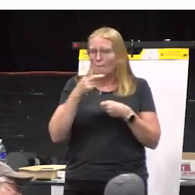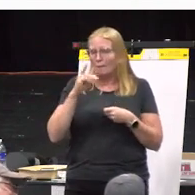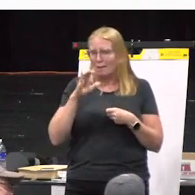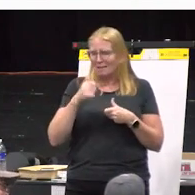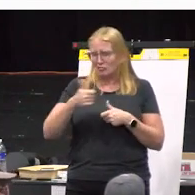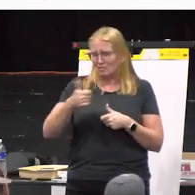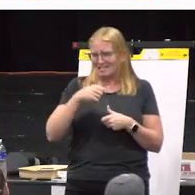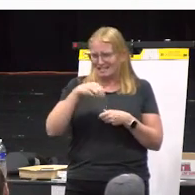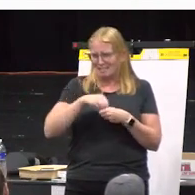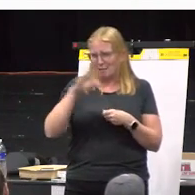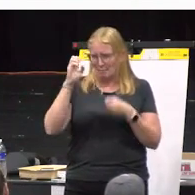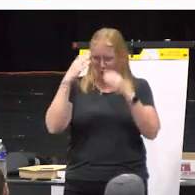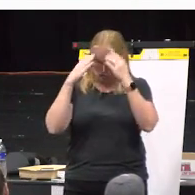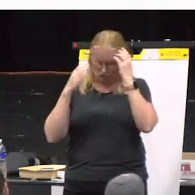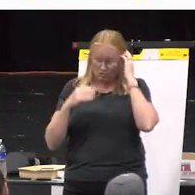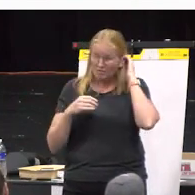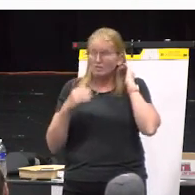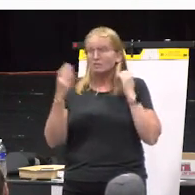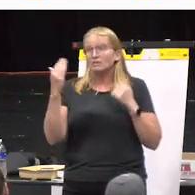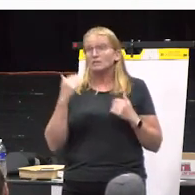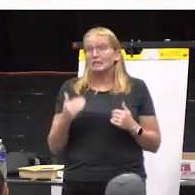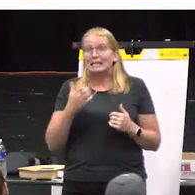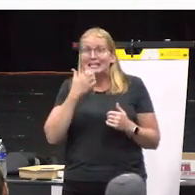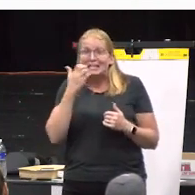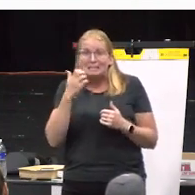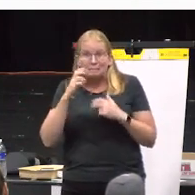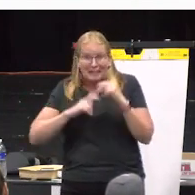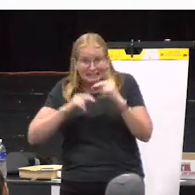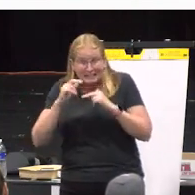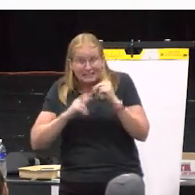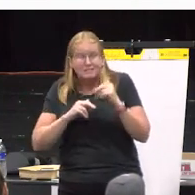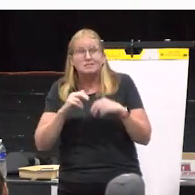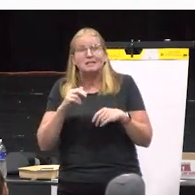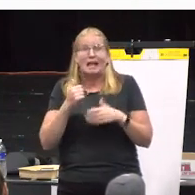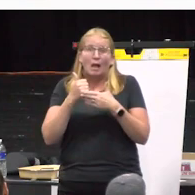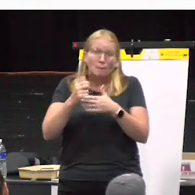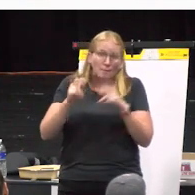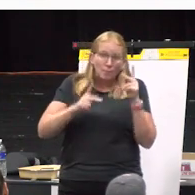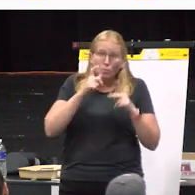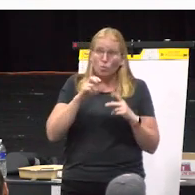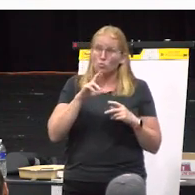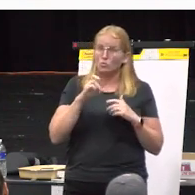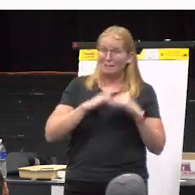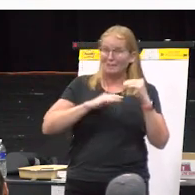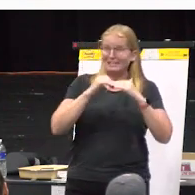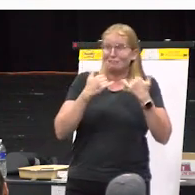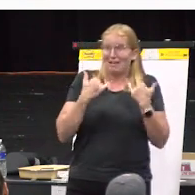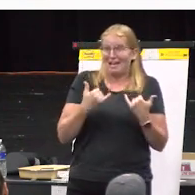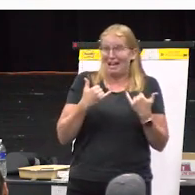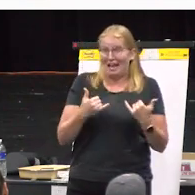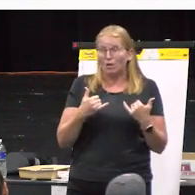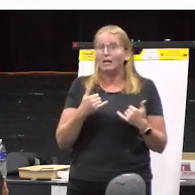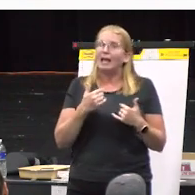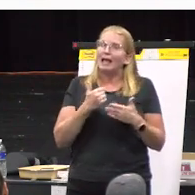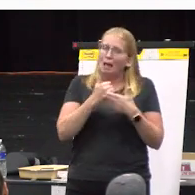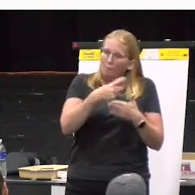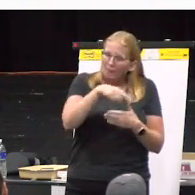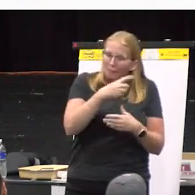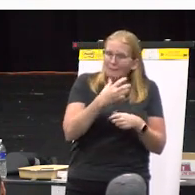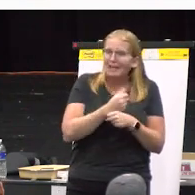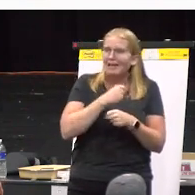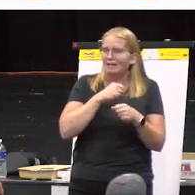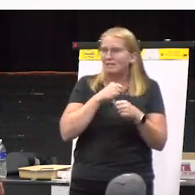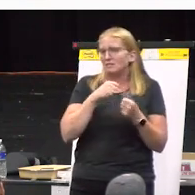Montpelier. Heating buildings, by helping people who are rebuilding now to access and afford